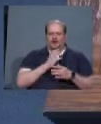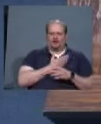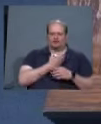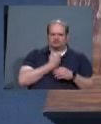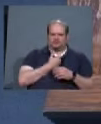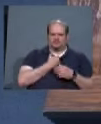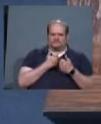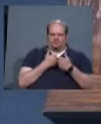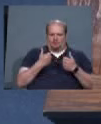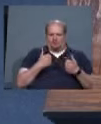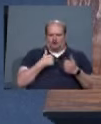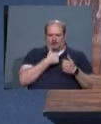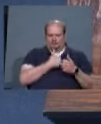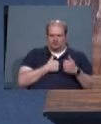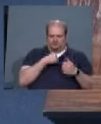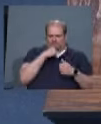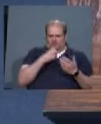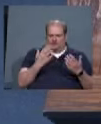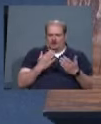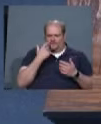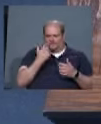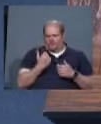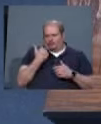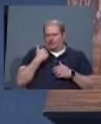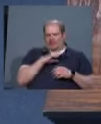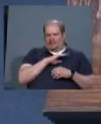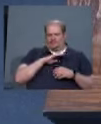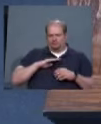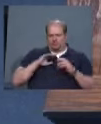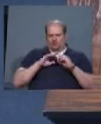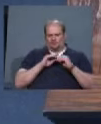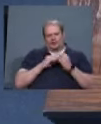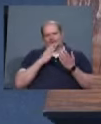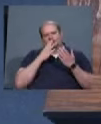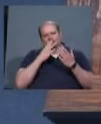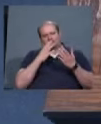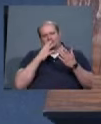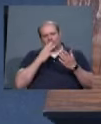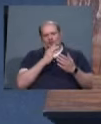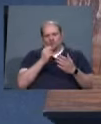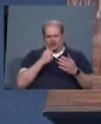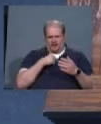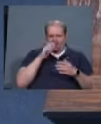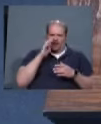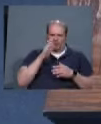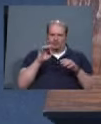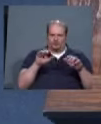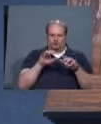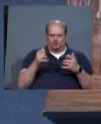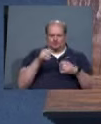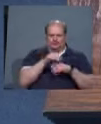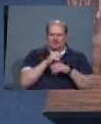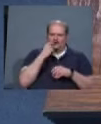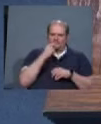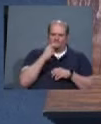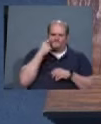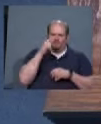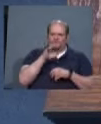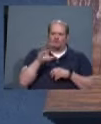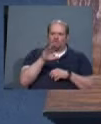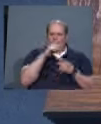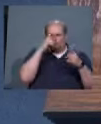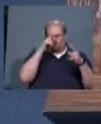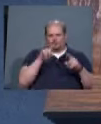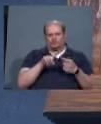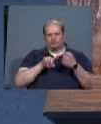And I'm sorry I wasn't at the last board meeting to thank you, and I will do it tonight, for your resolution